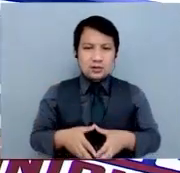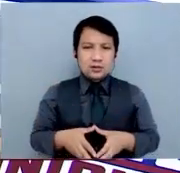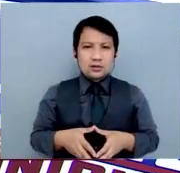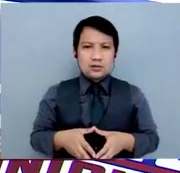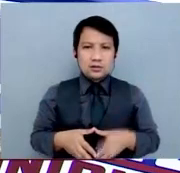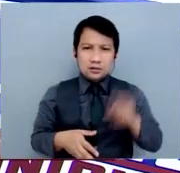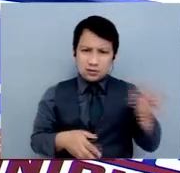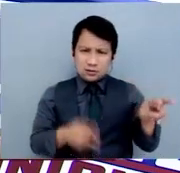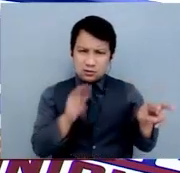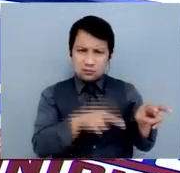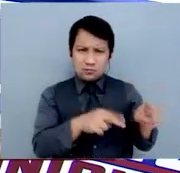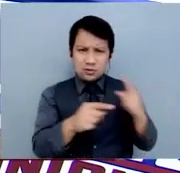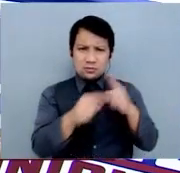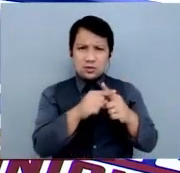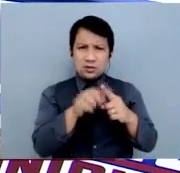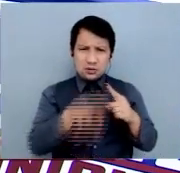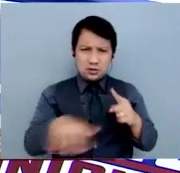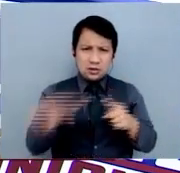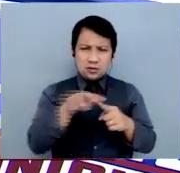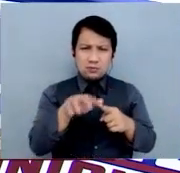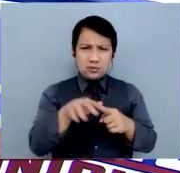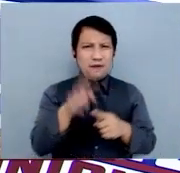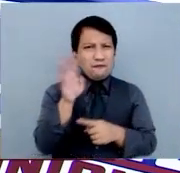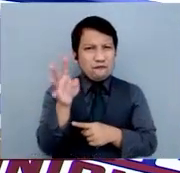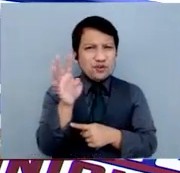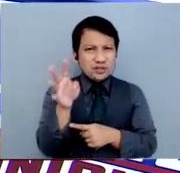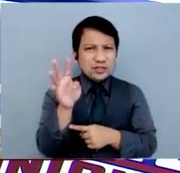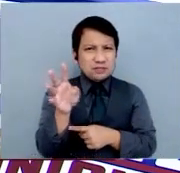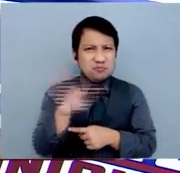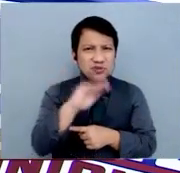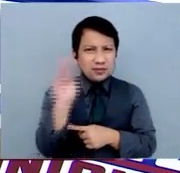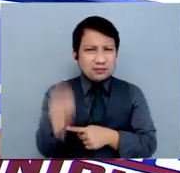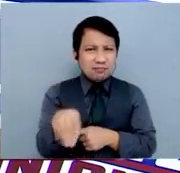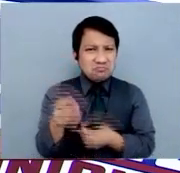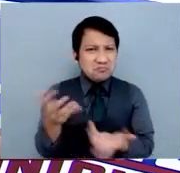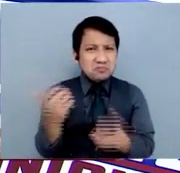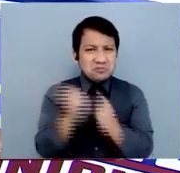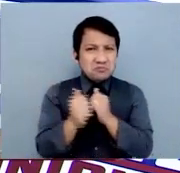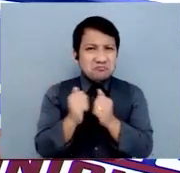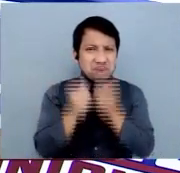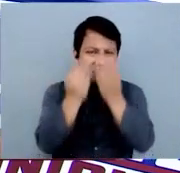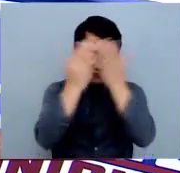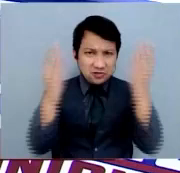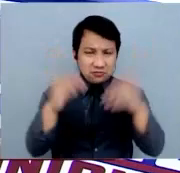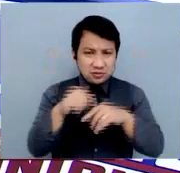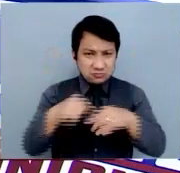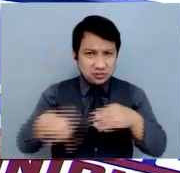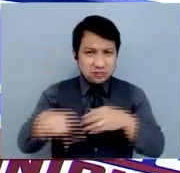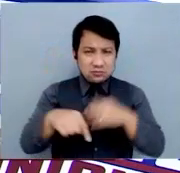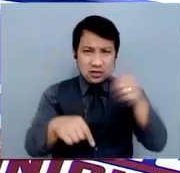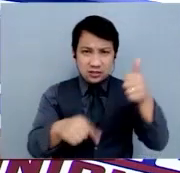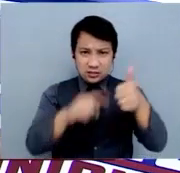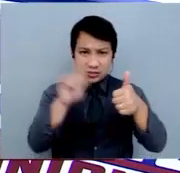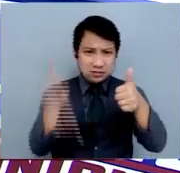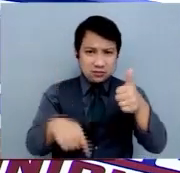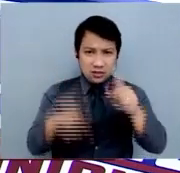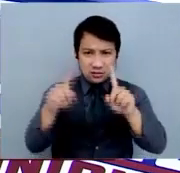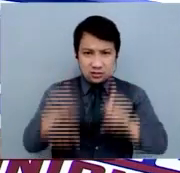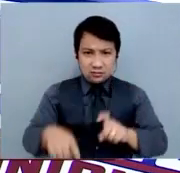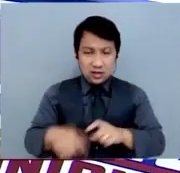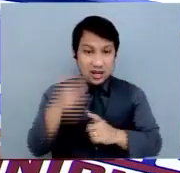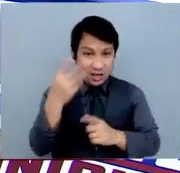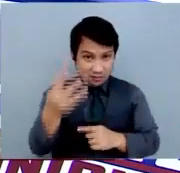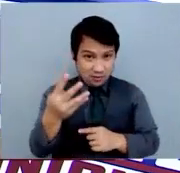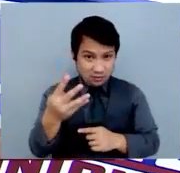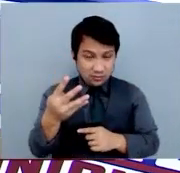Kapansin-pansin kasi yung positivity rate natin ngayon nasa 40% na, 40%. So that means sa bawat 10 nasa testing center, 4 sa kanila ang